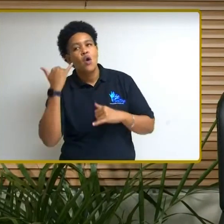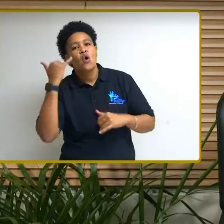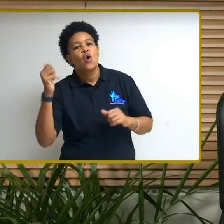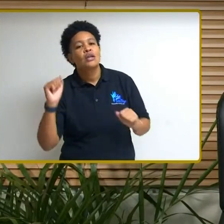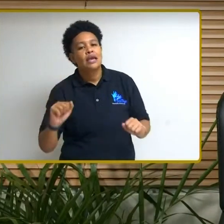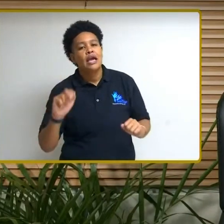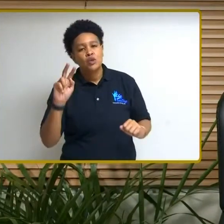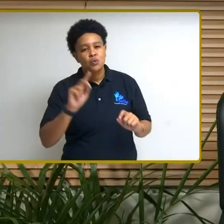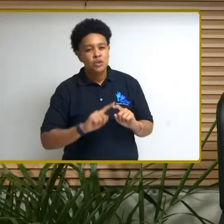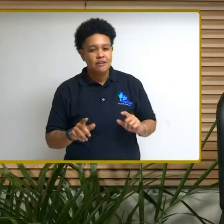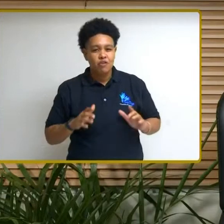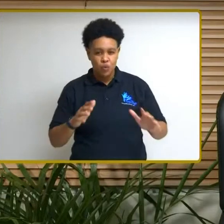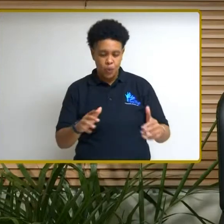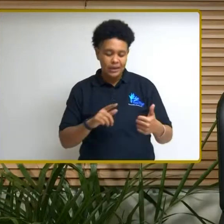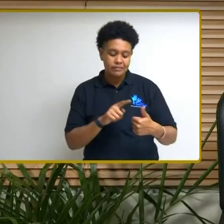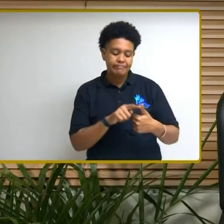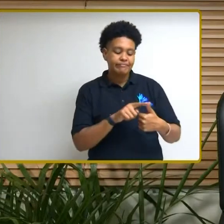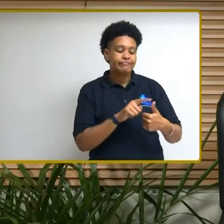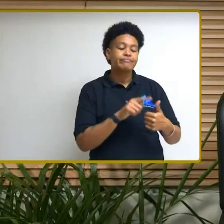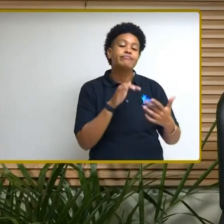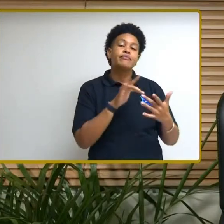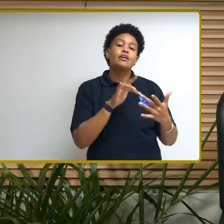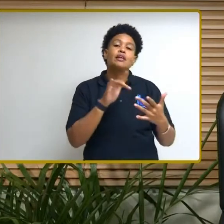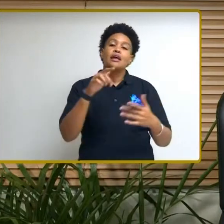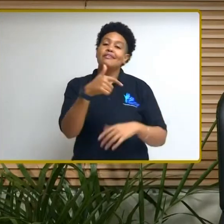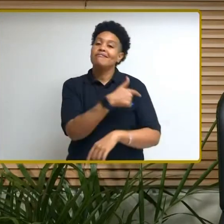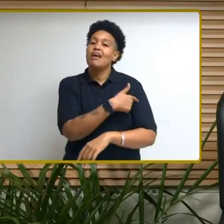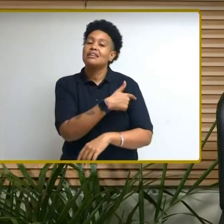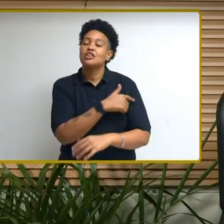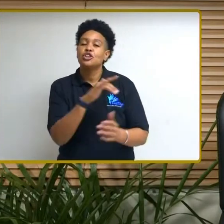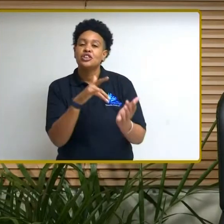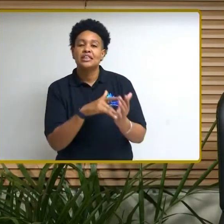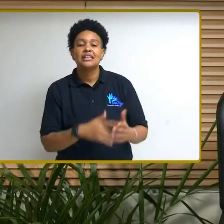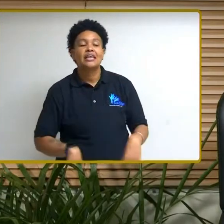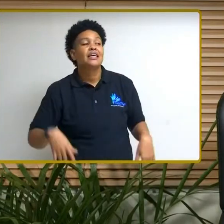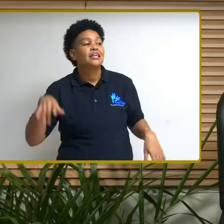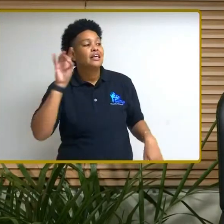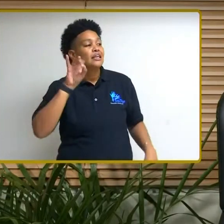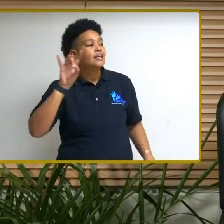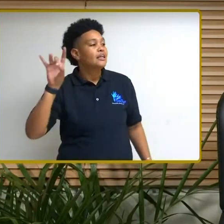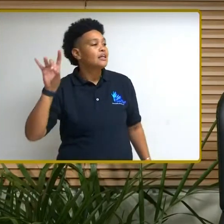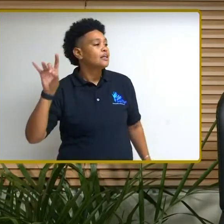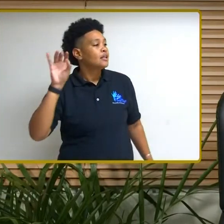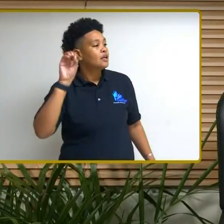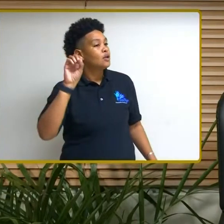two ways in particular. One is to contact the vaccination center at